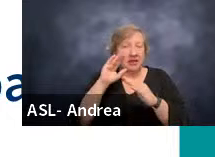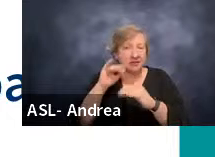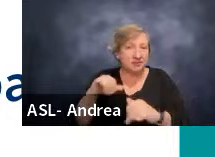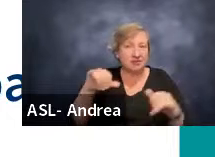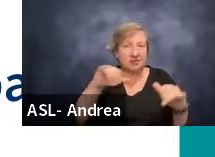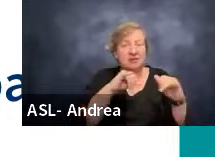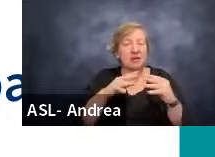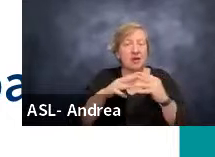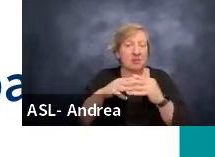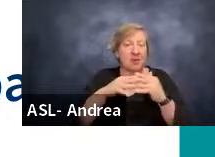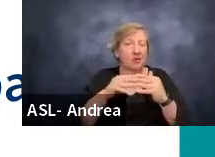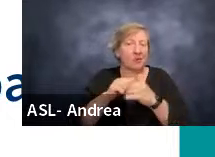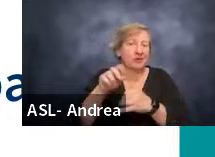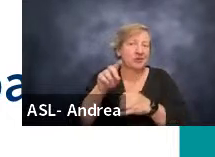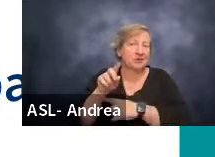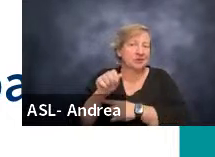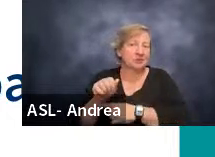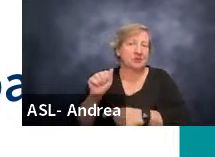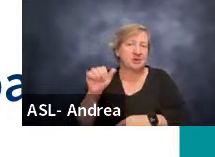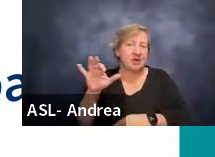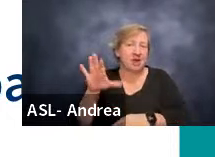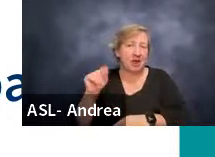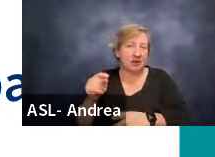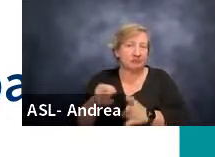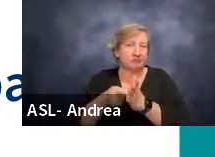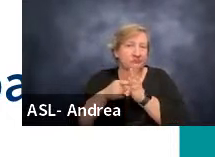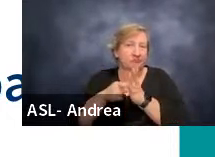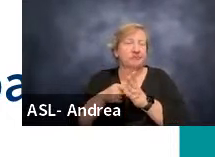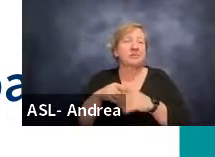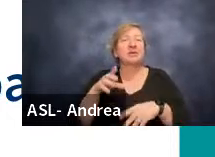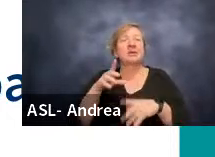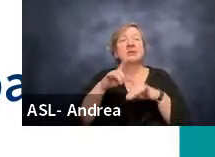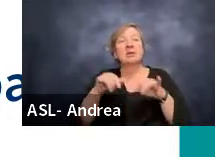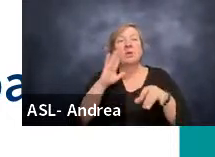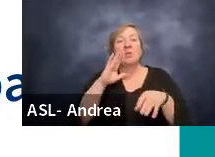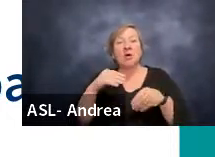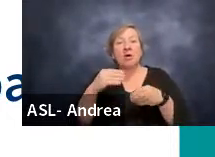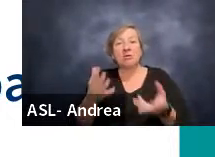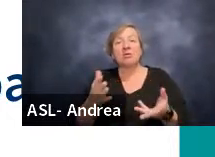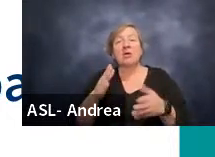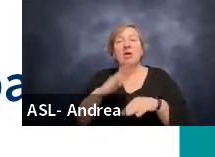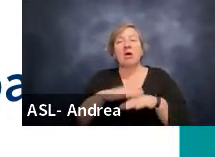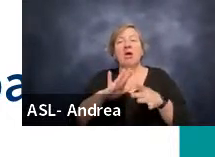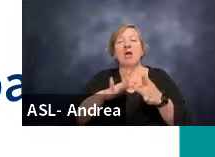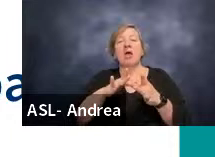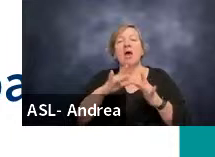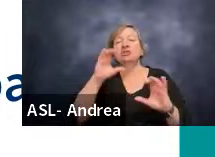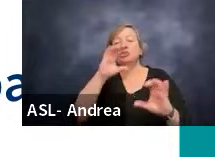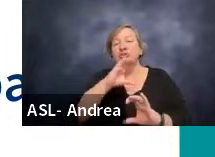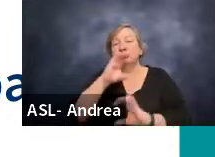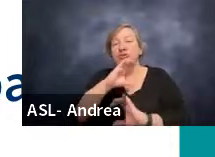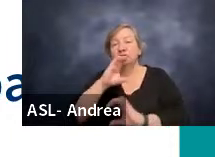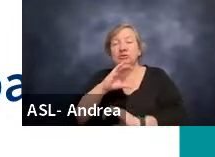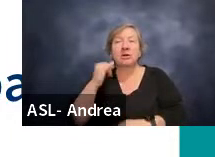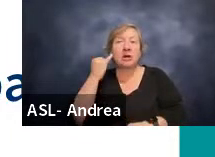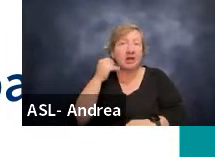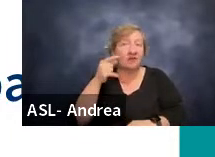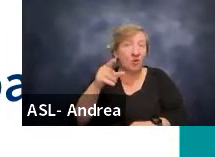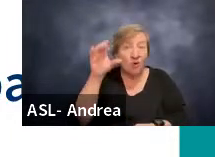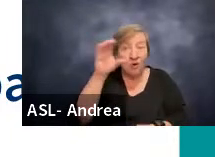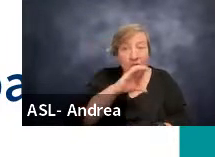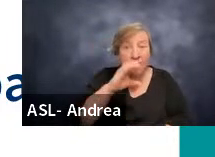Act standards, but we will also offer online search functions. If you're only looking for a